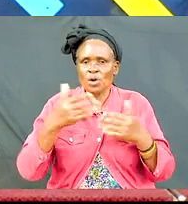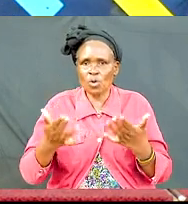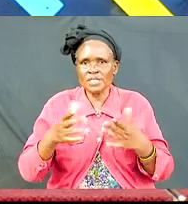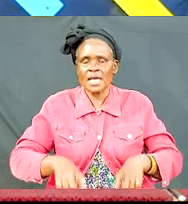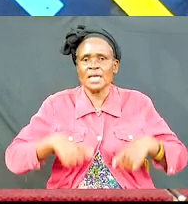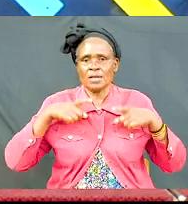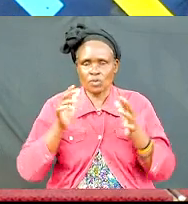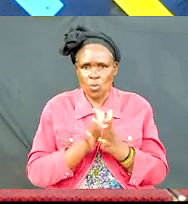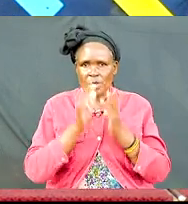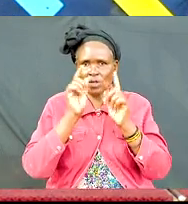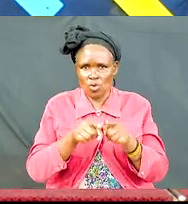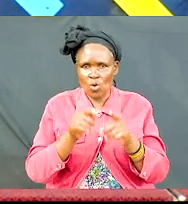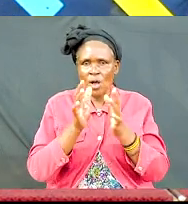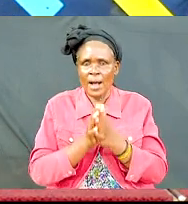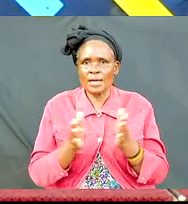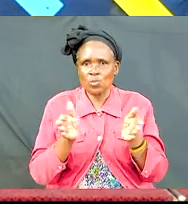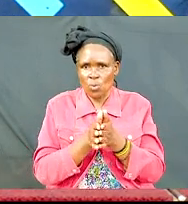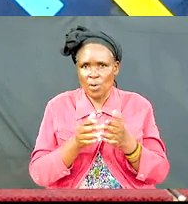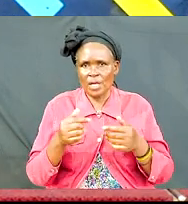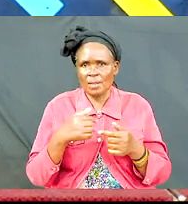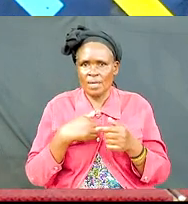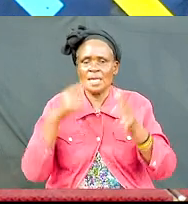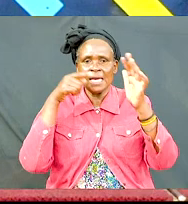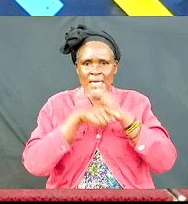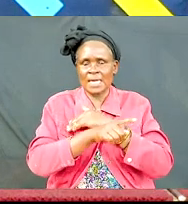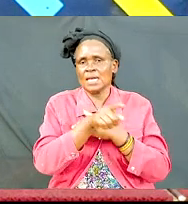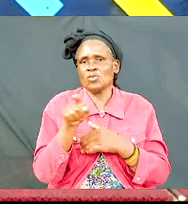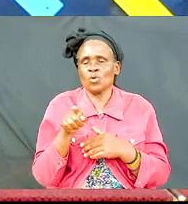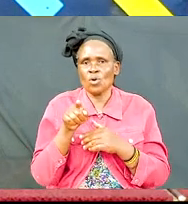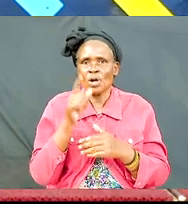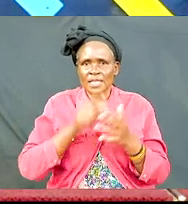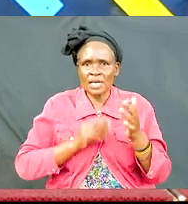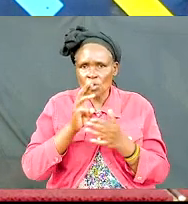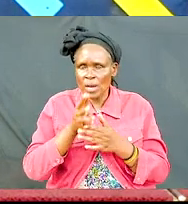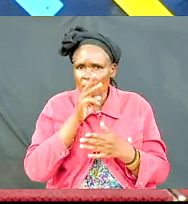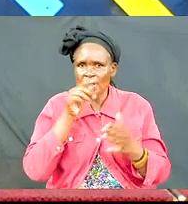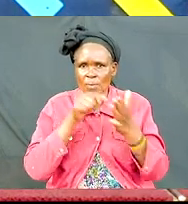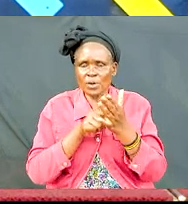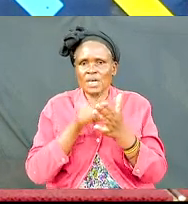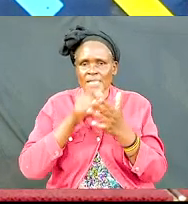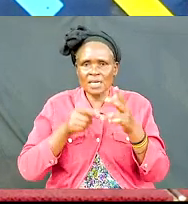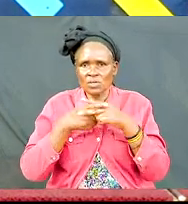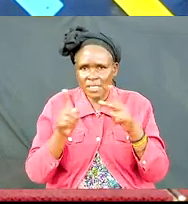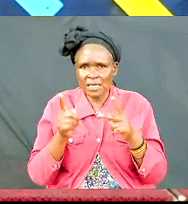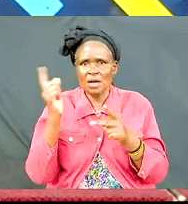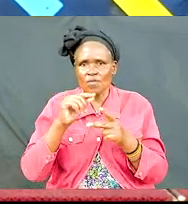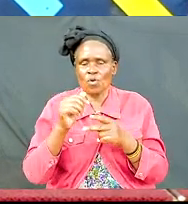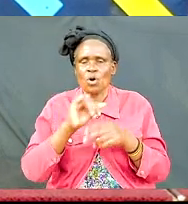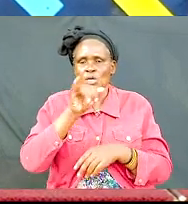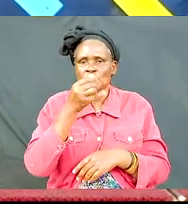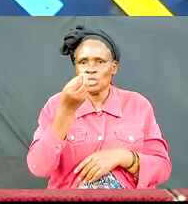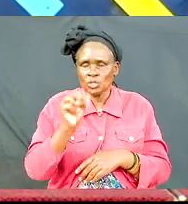with you and will be in you. That will be points to this beginning of John chapter